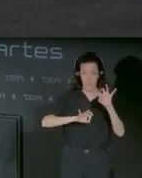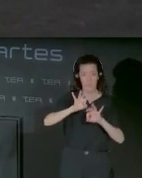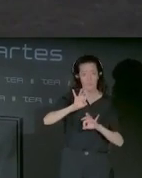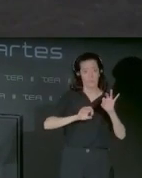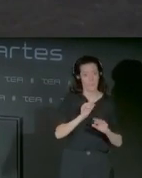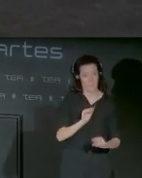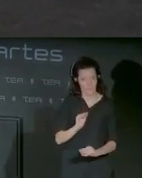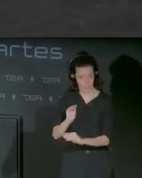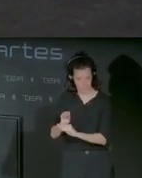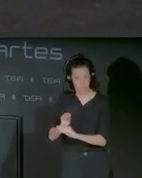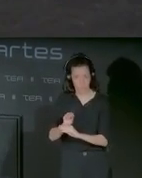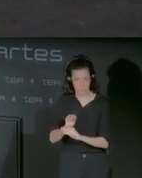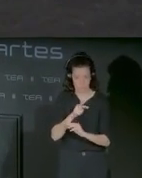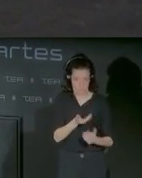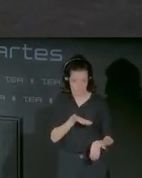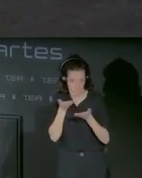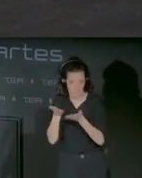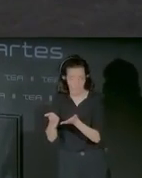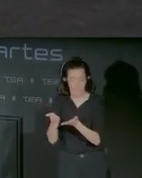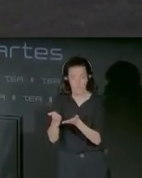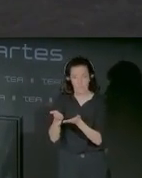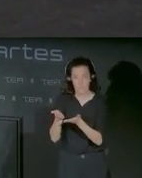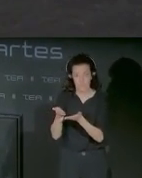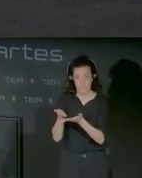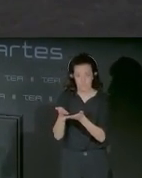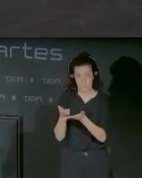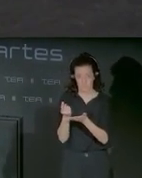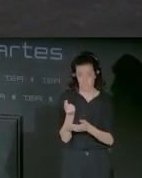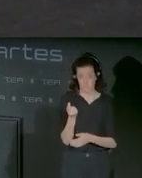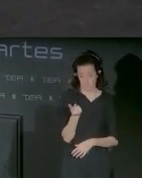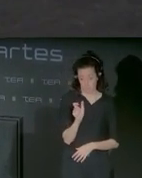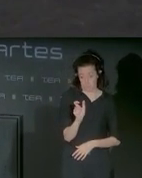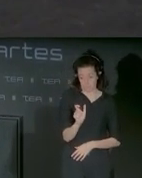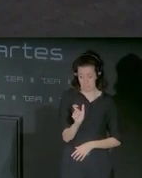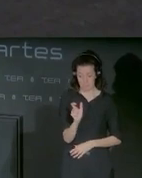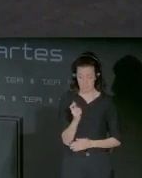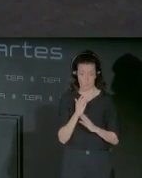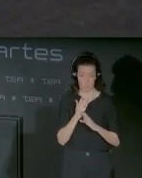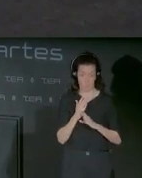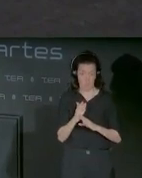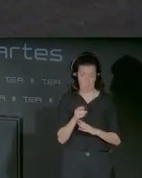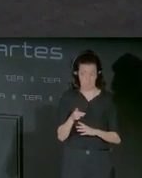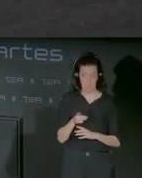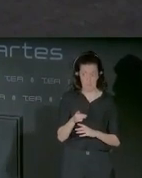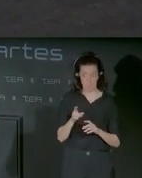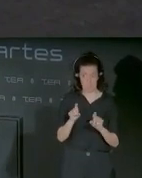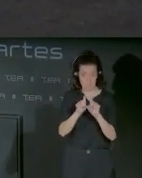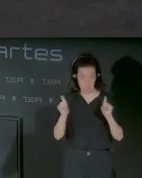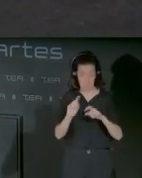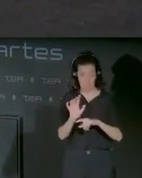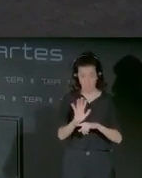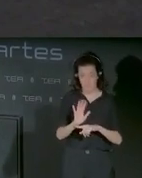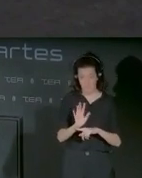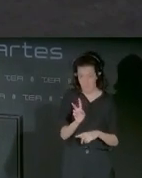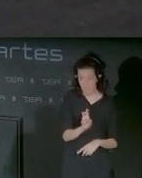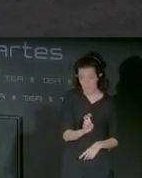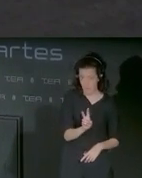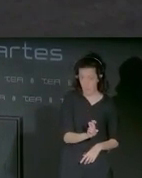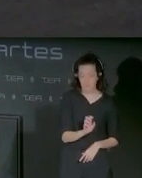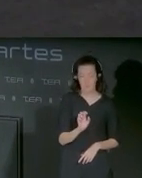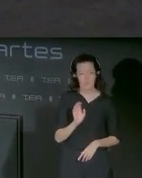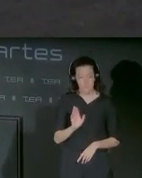to cover the movie industry. And we want to find a similar model for the